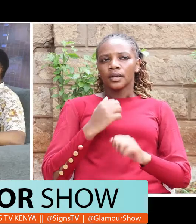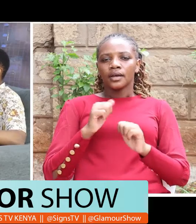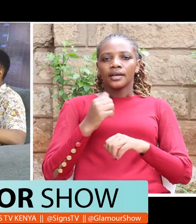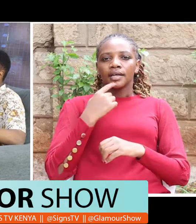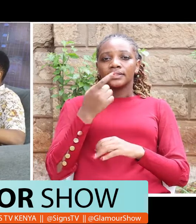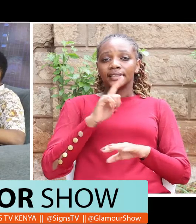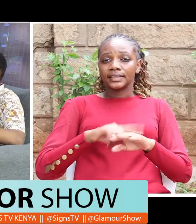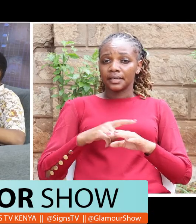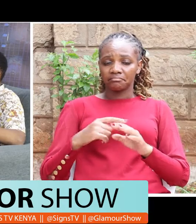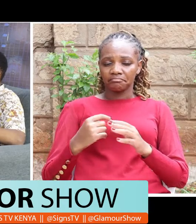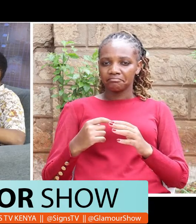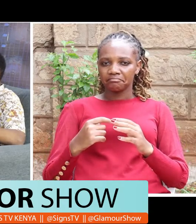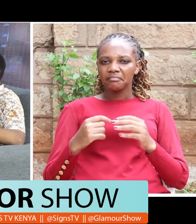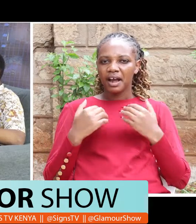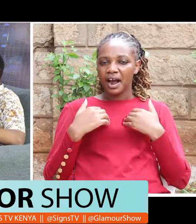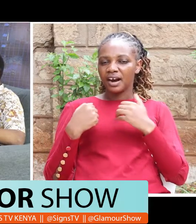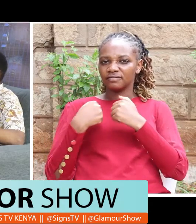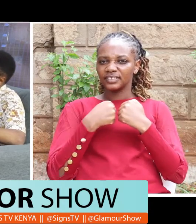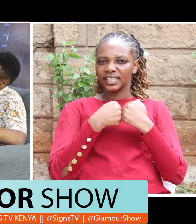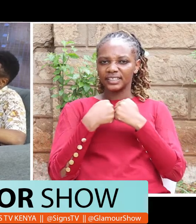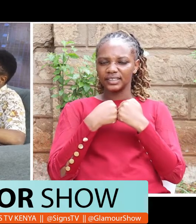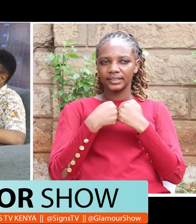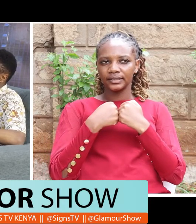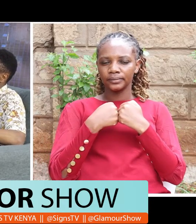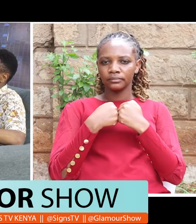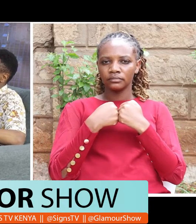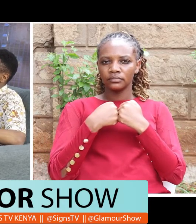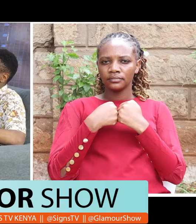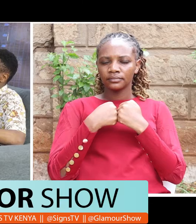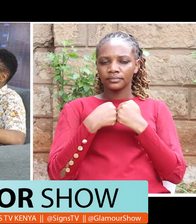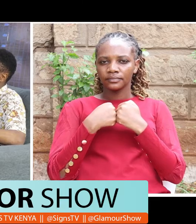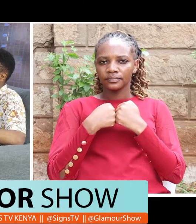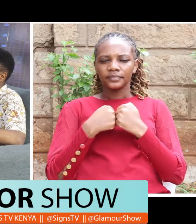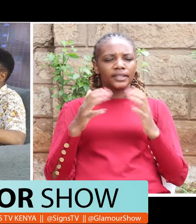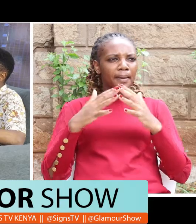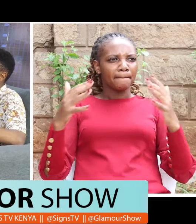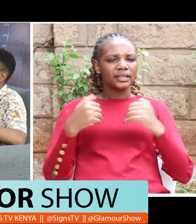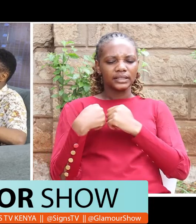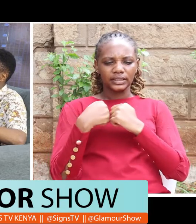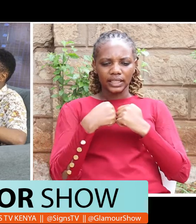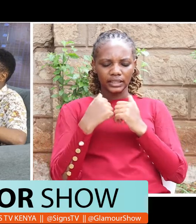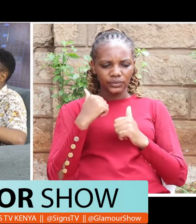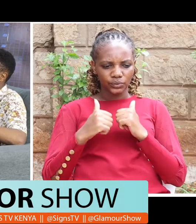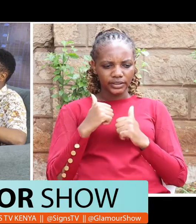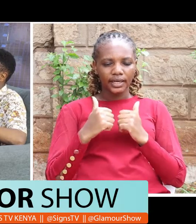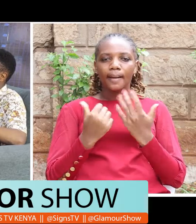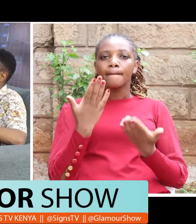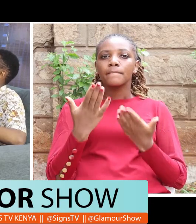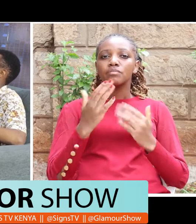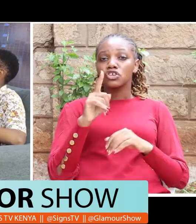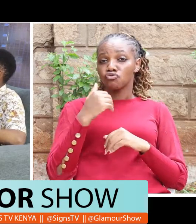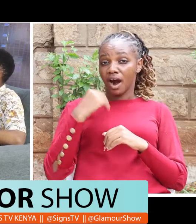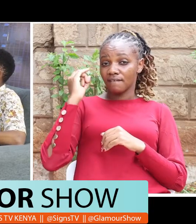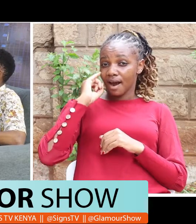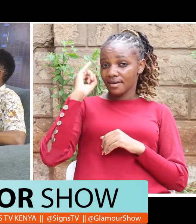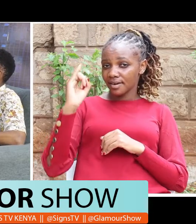say when I get to makeup, I'll say the biggest challenge will be maybe